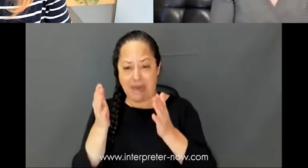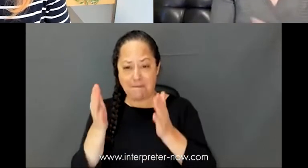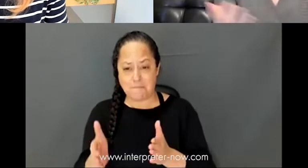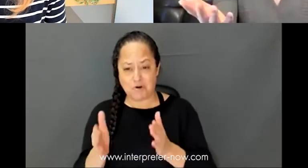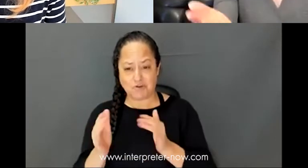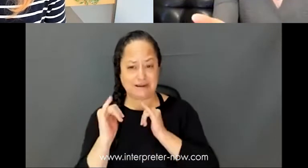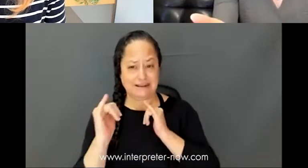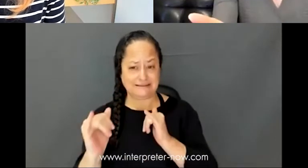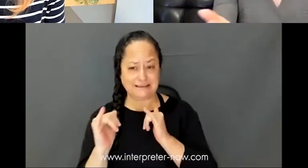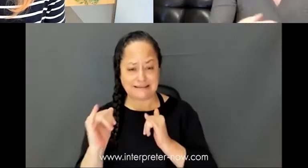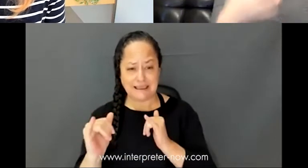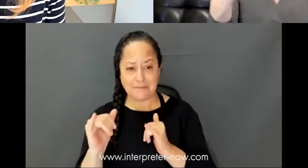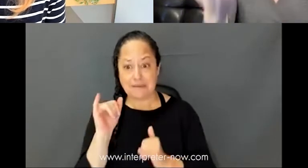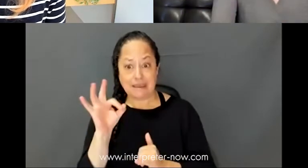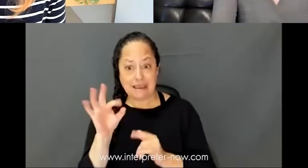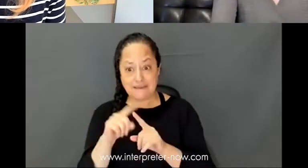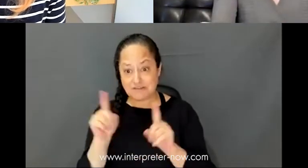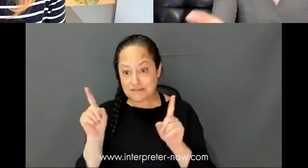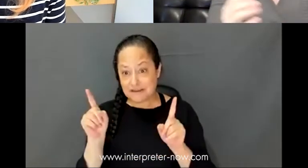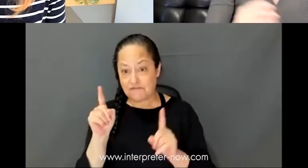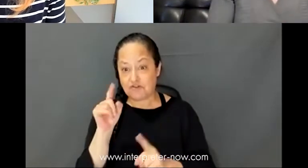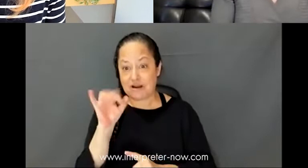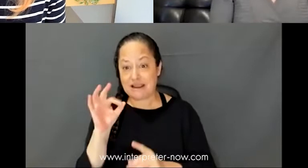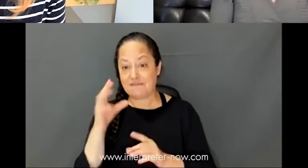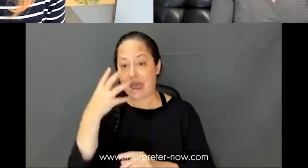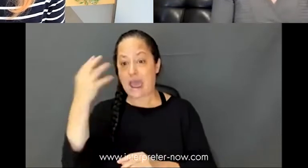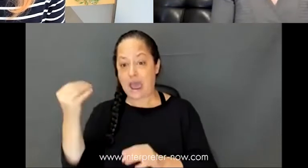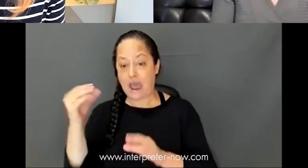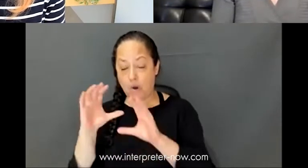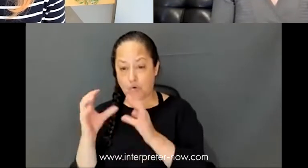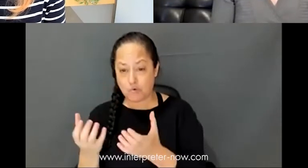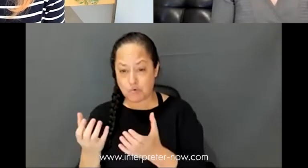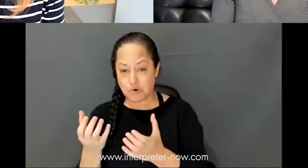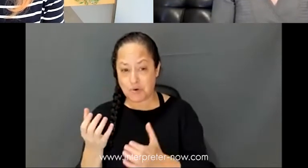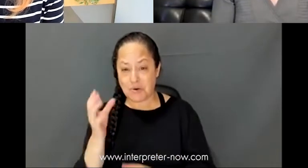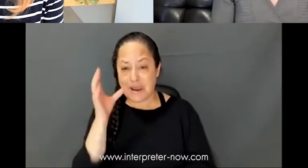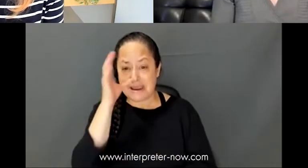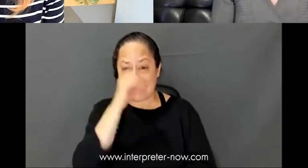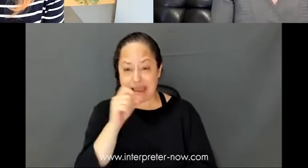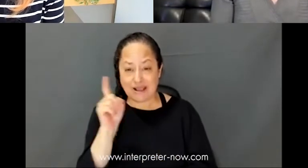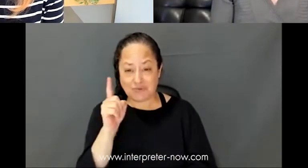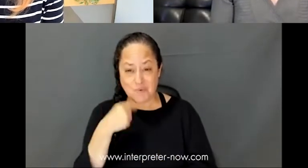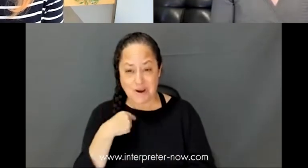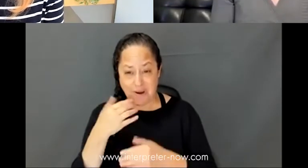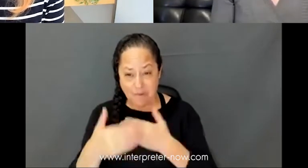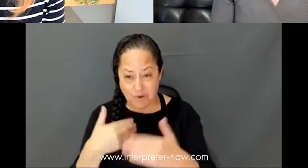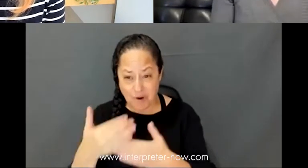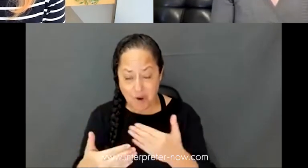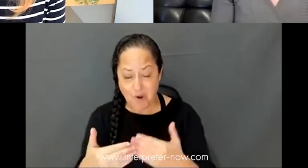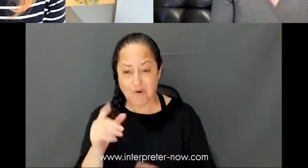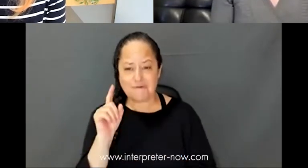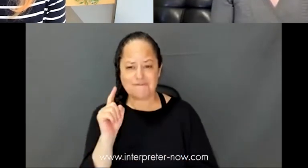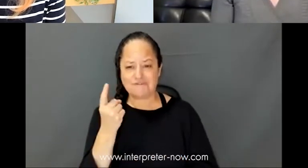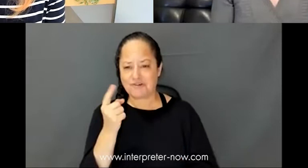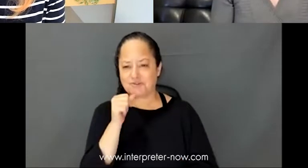me. So what if they're different? If they're in an out group? I bet you can guess where I'm going to go with this. But first off, you don't